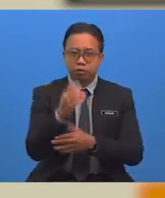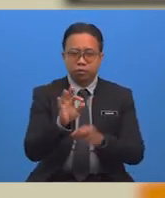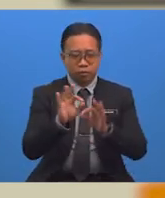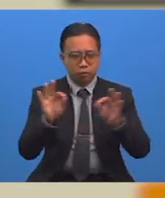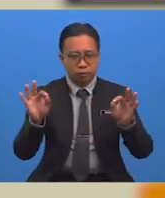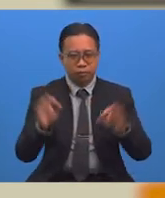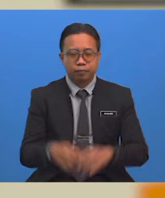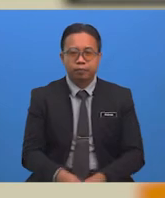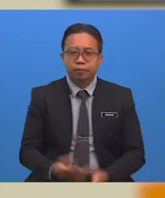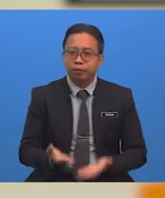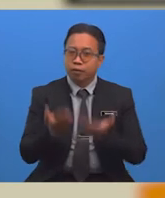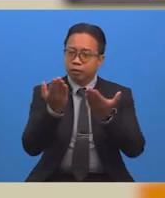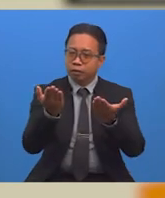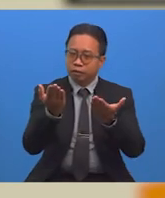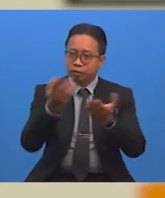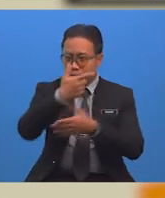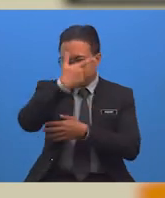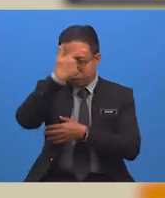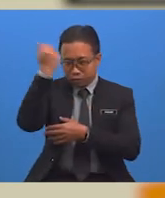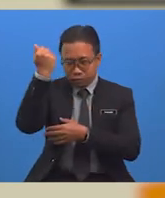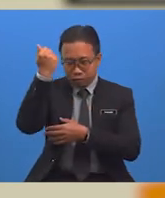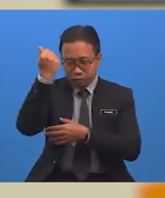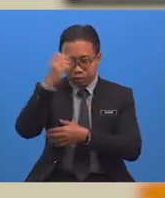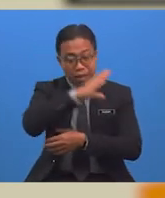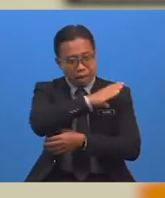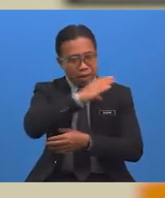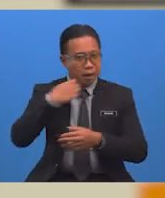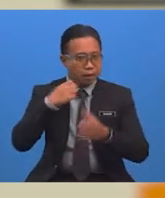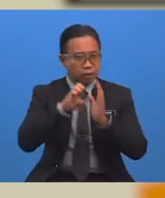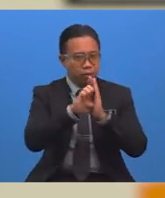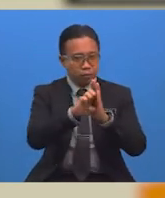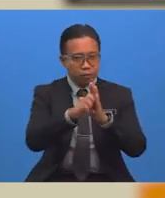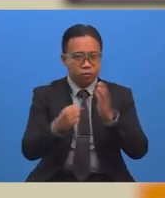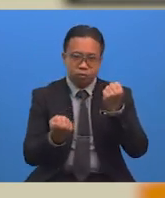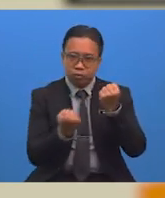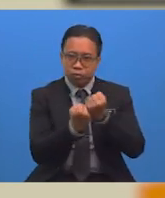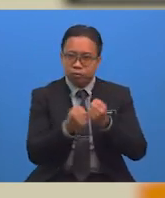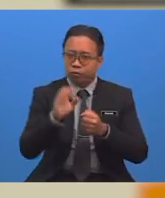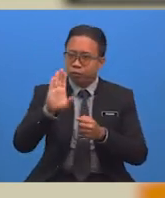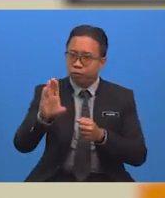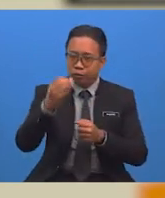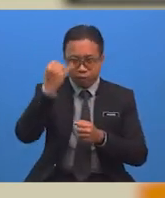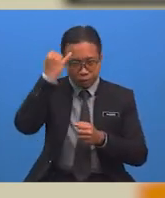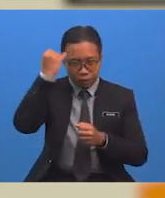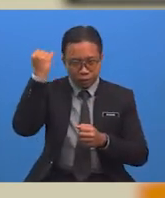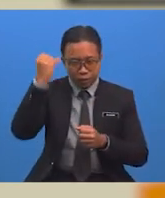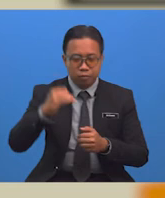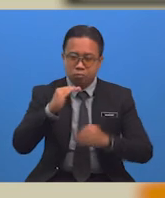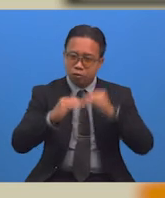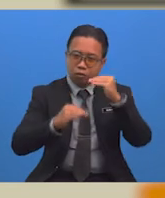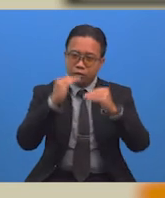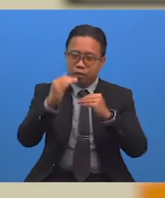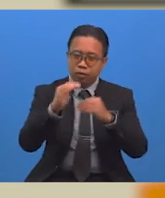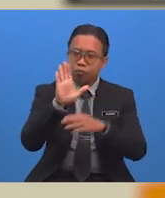Provide relevant reasons and examples to support your arguments. Develop and organize